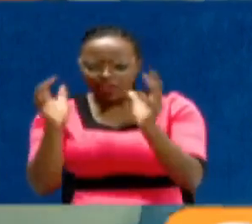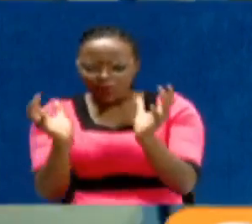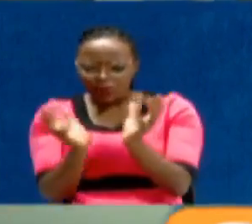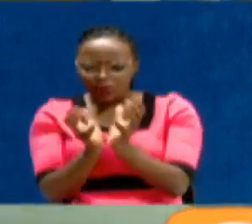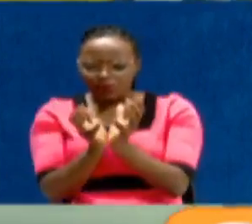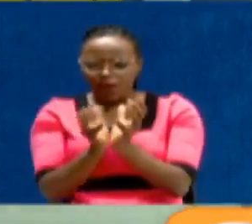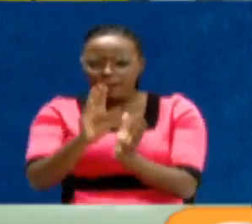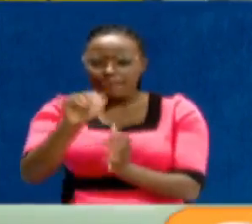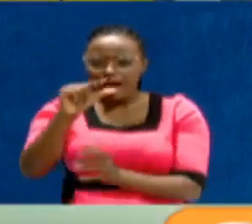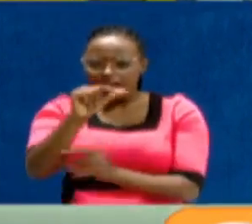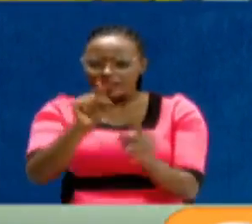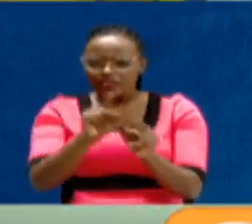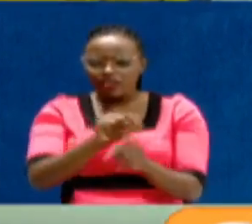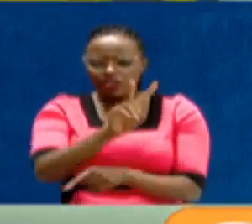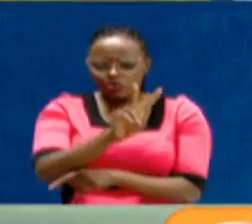an average